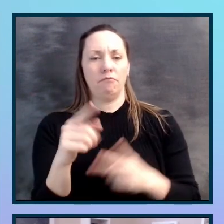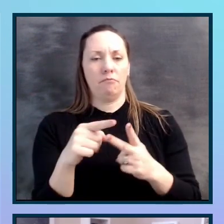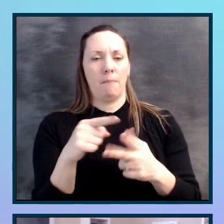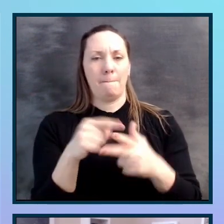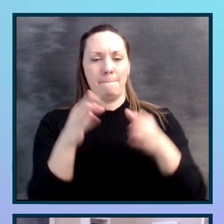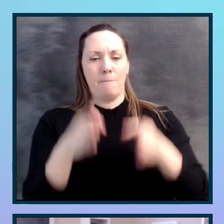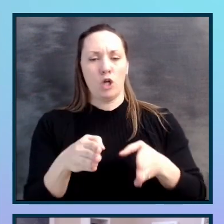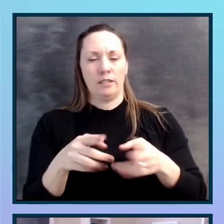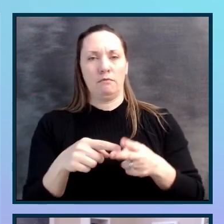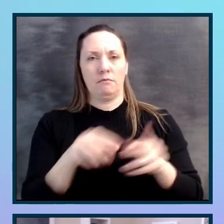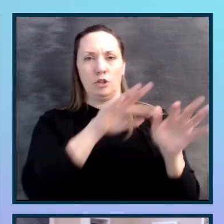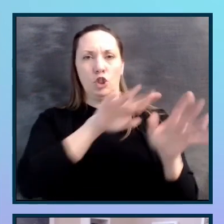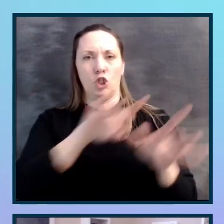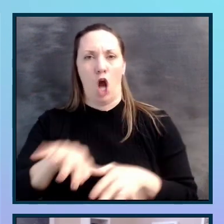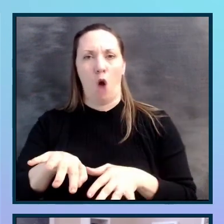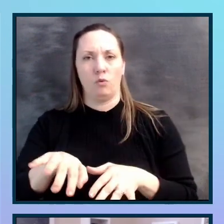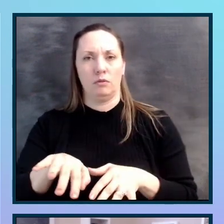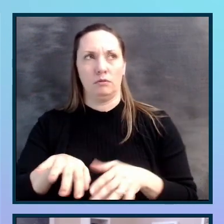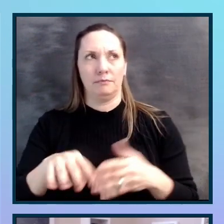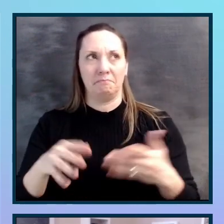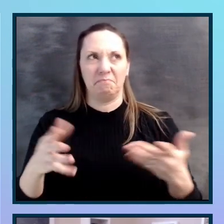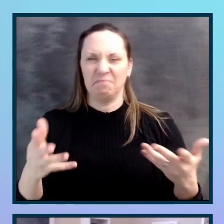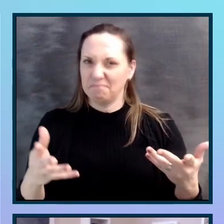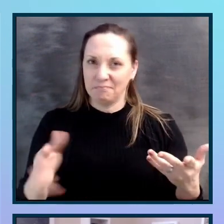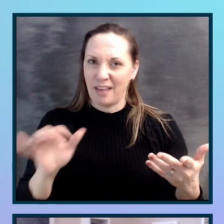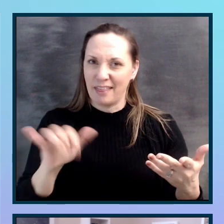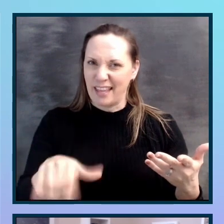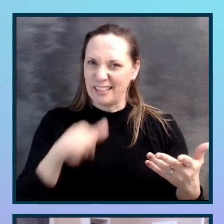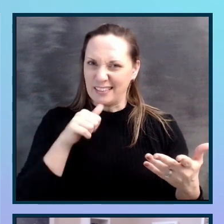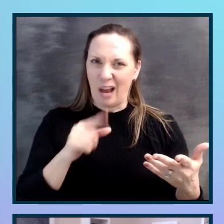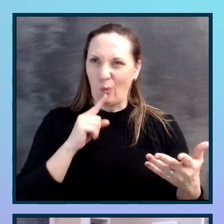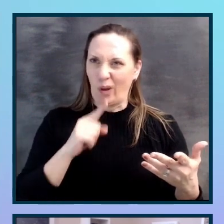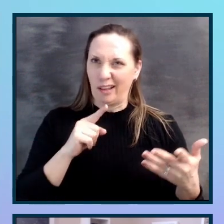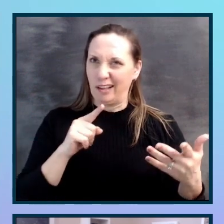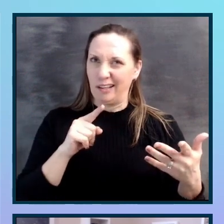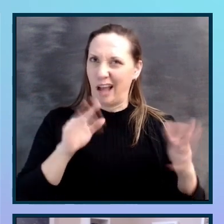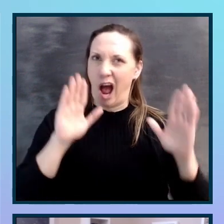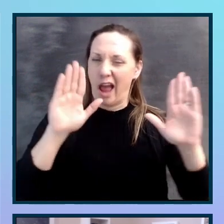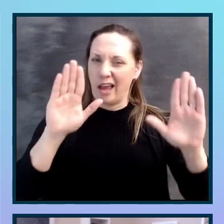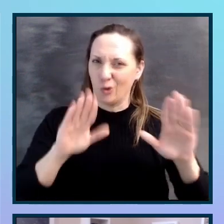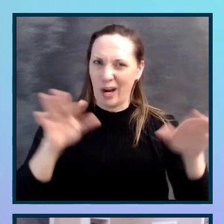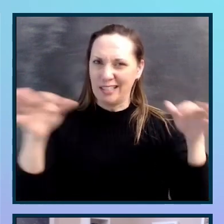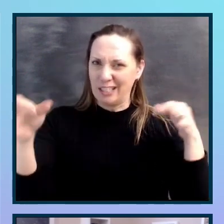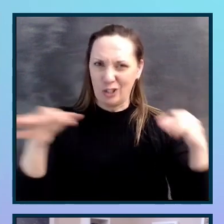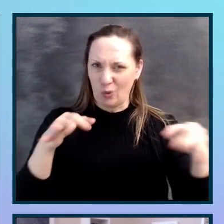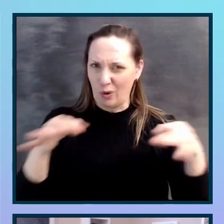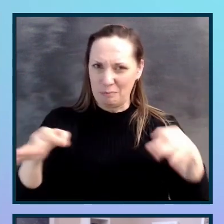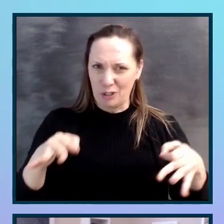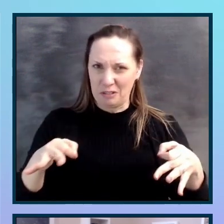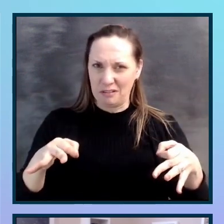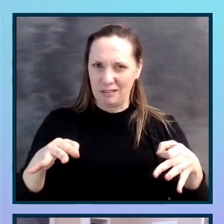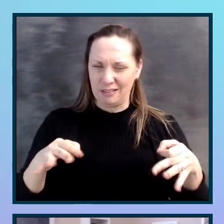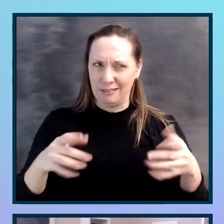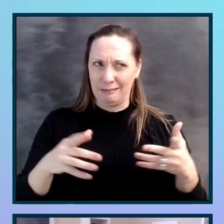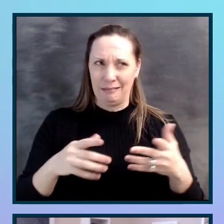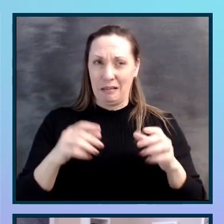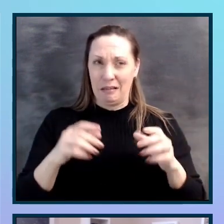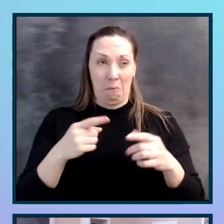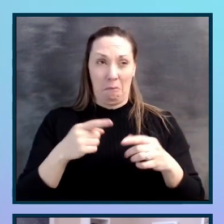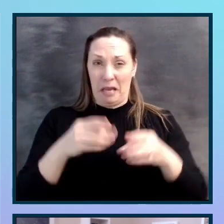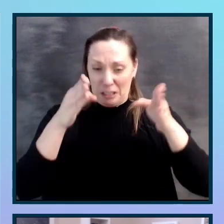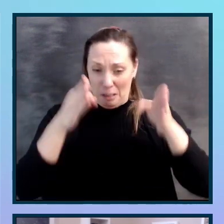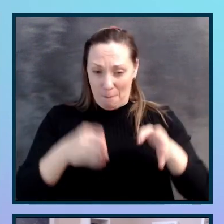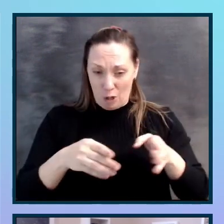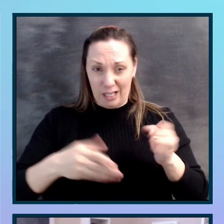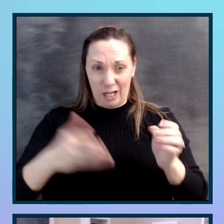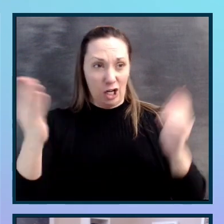snow, which is not really a great description. There's a lot of different context. Is the person chopping